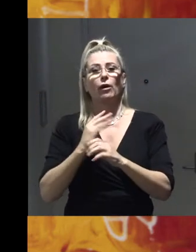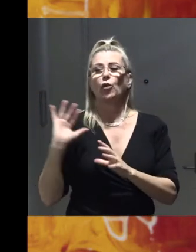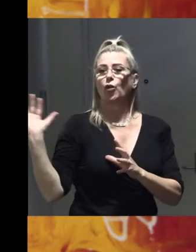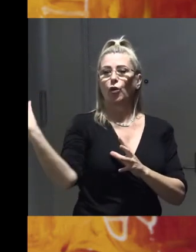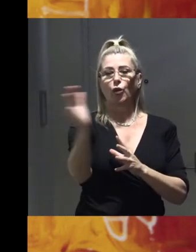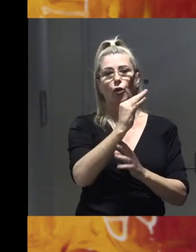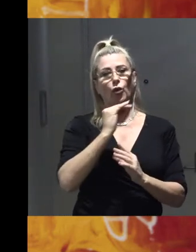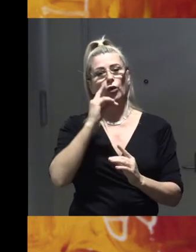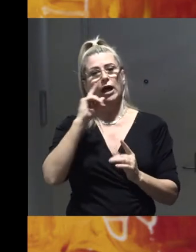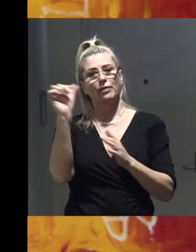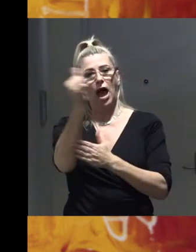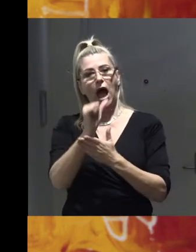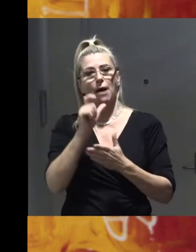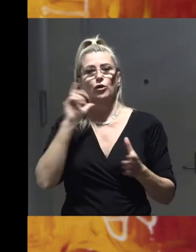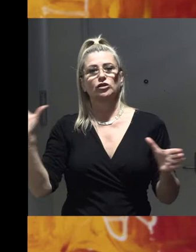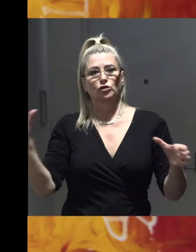to the artist.